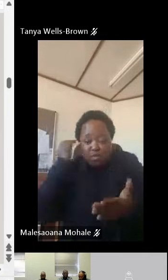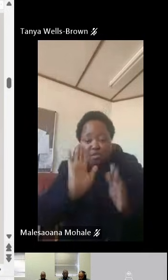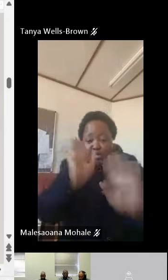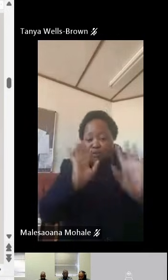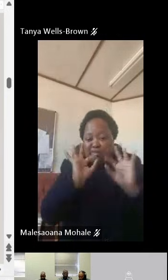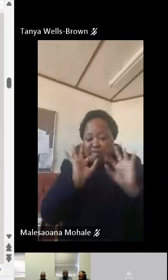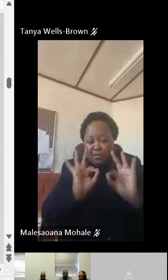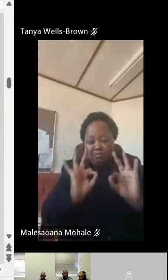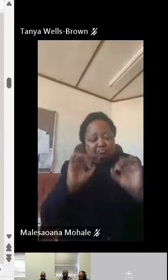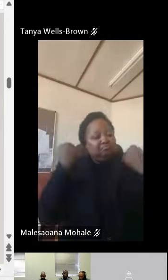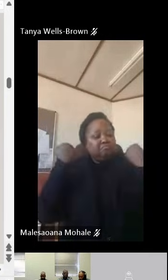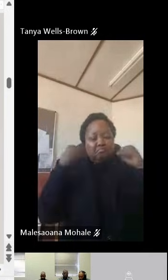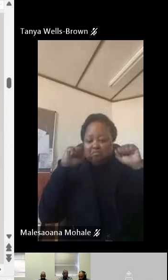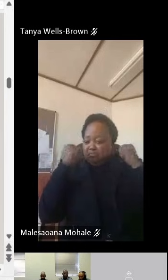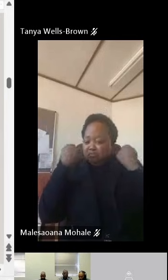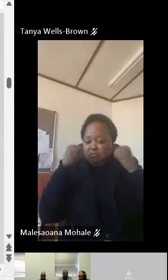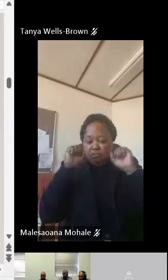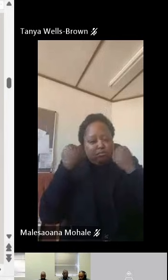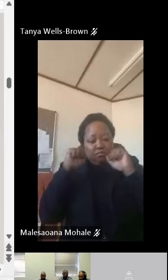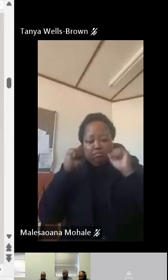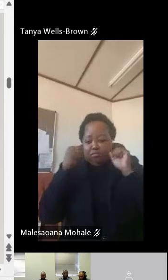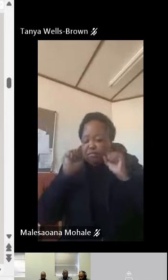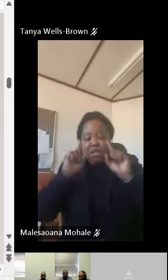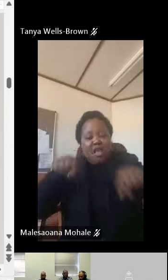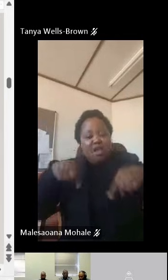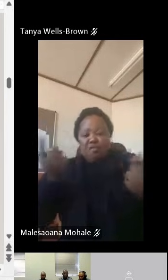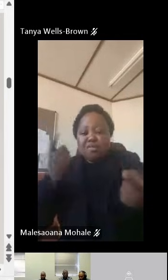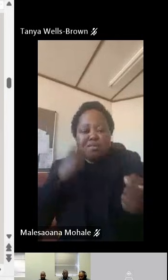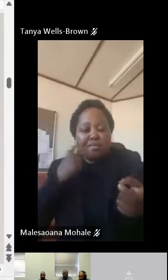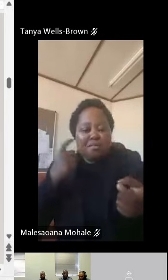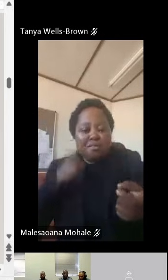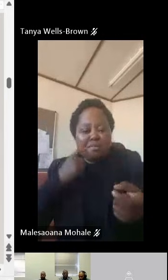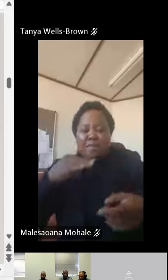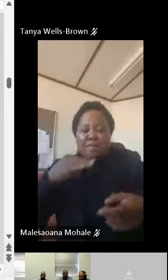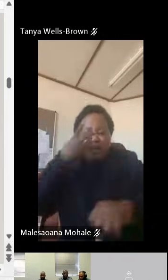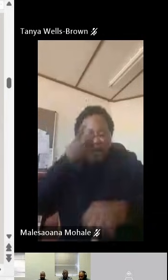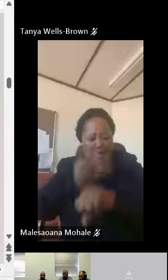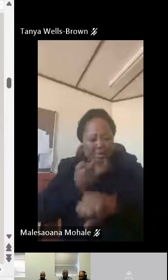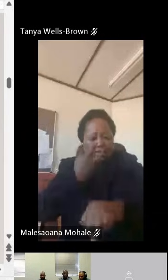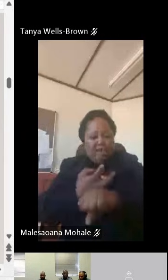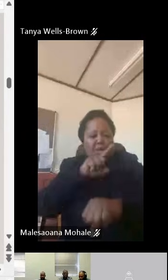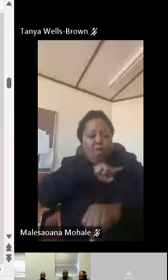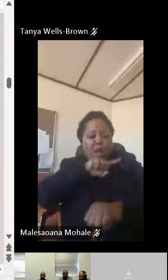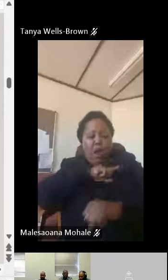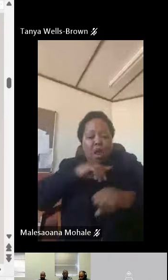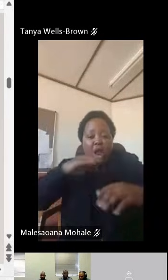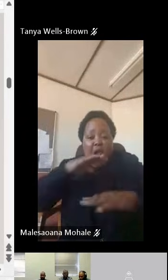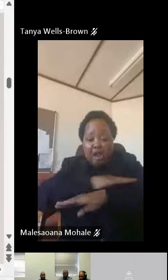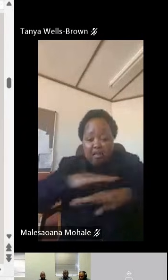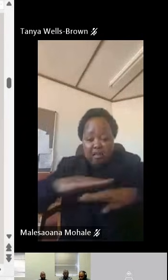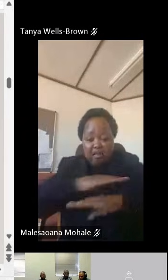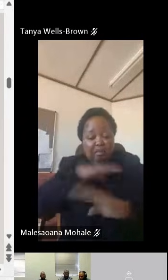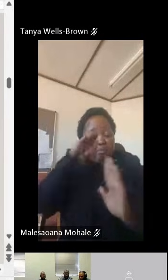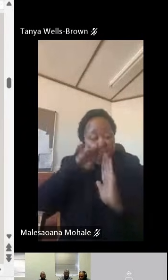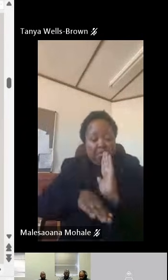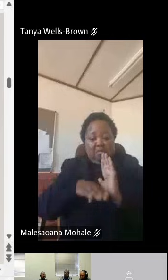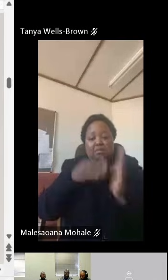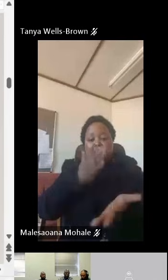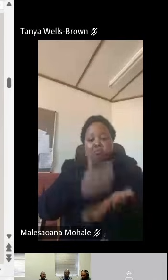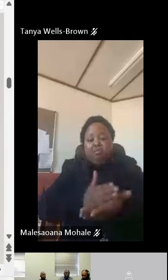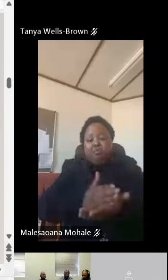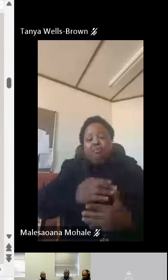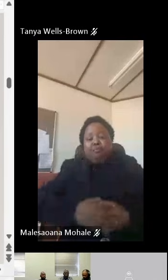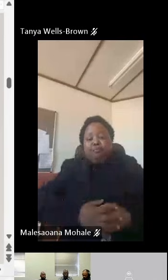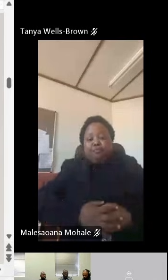No, it wouldn't be easy because of lack of accessibility. Next slide, please.